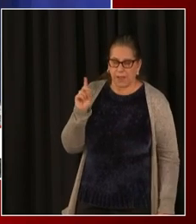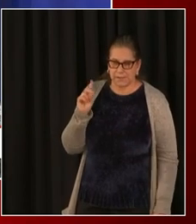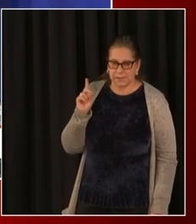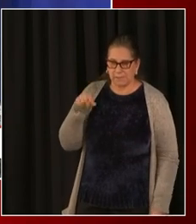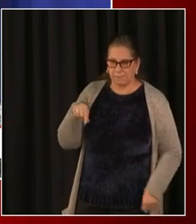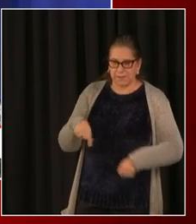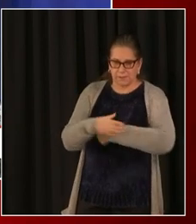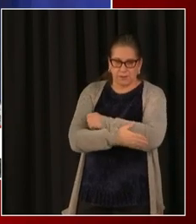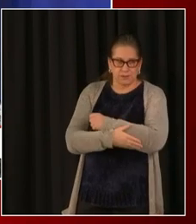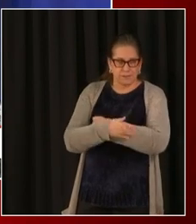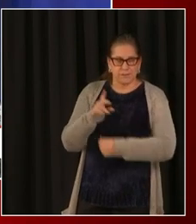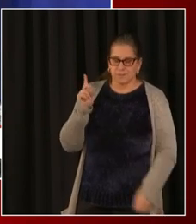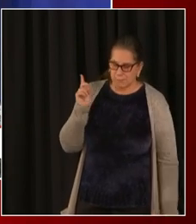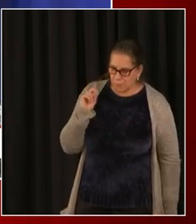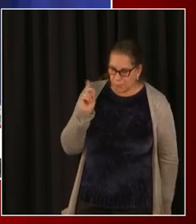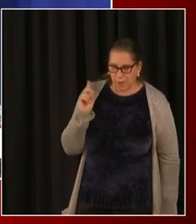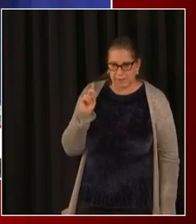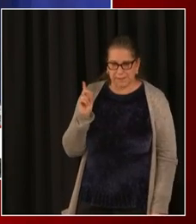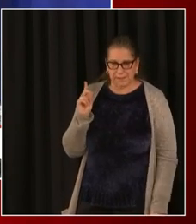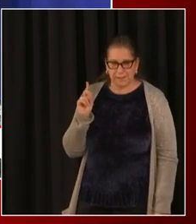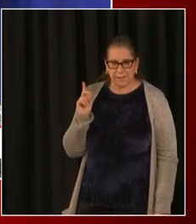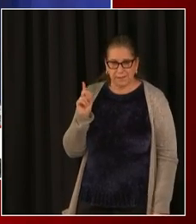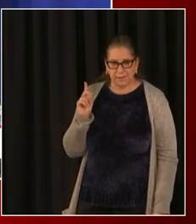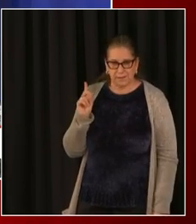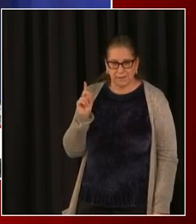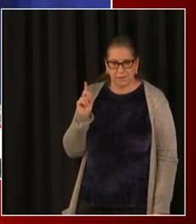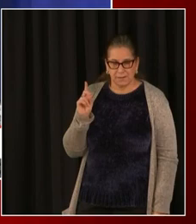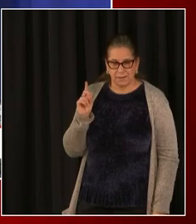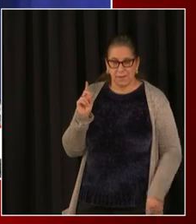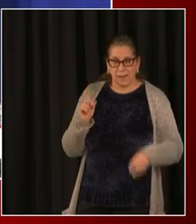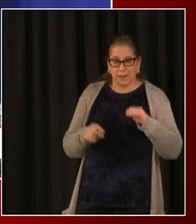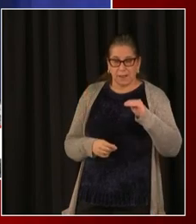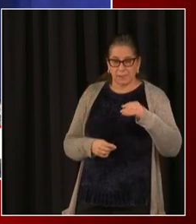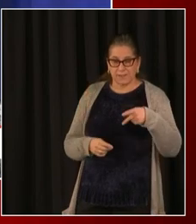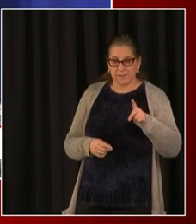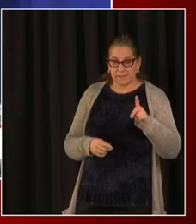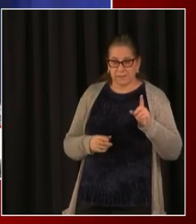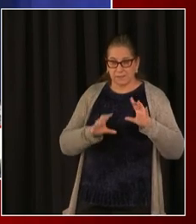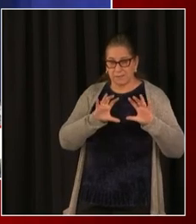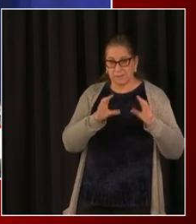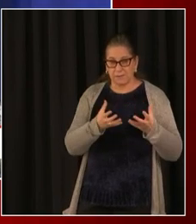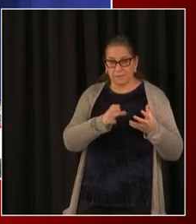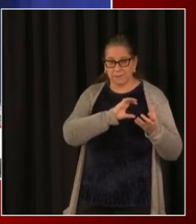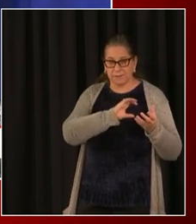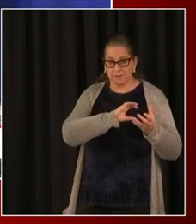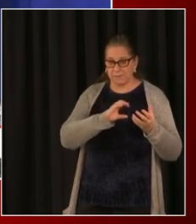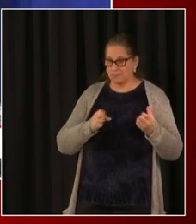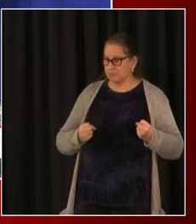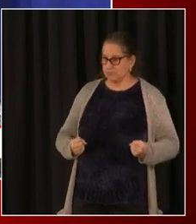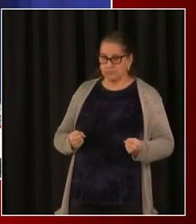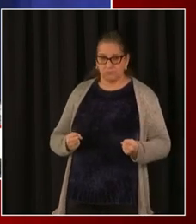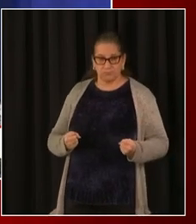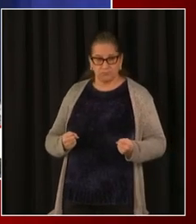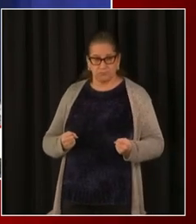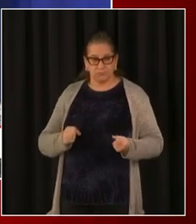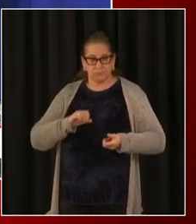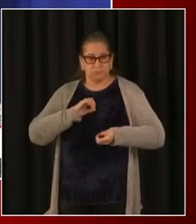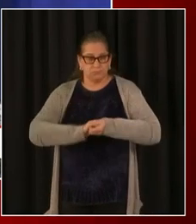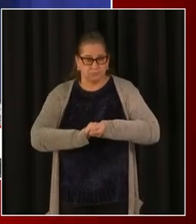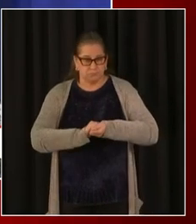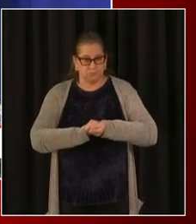believe again that MPD members performed valiantly, along with a lot of our local partners in